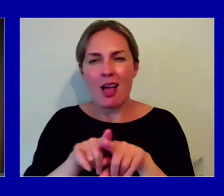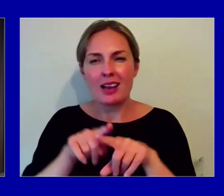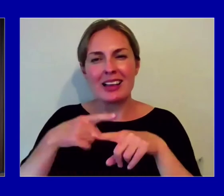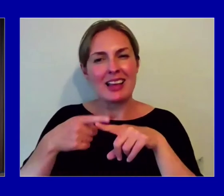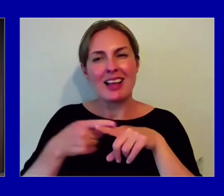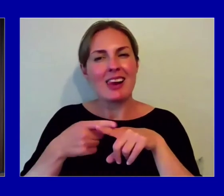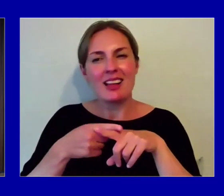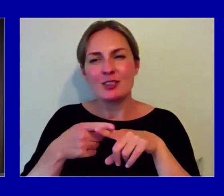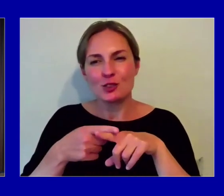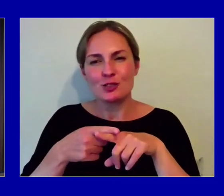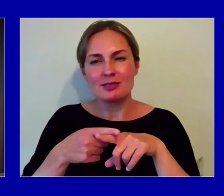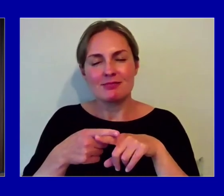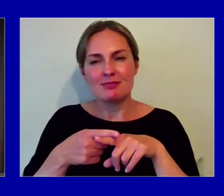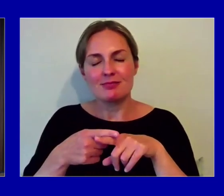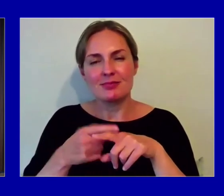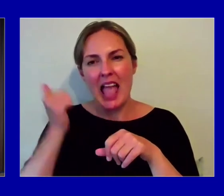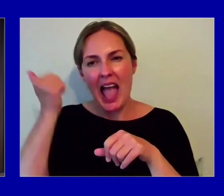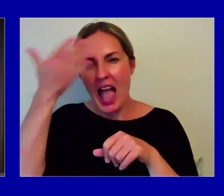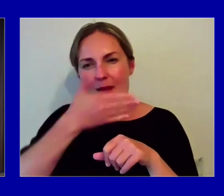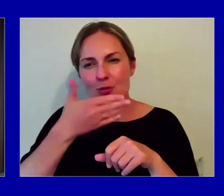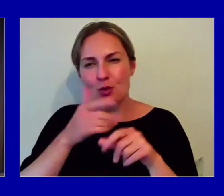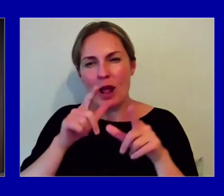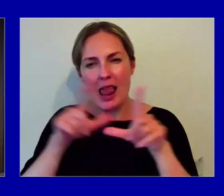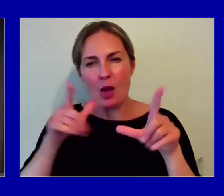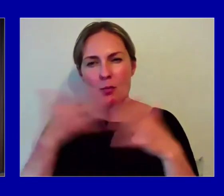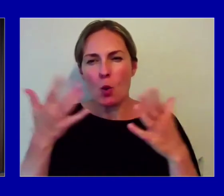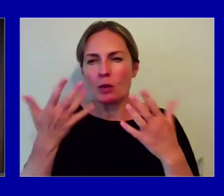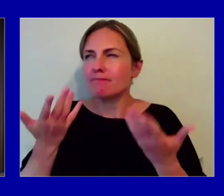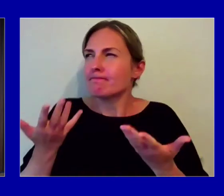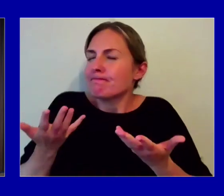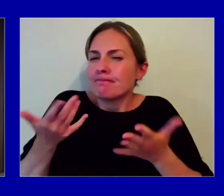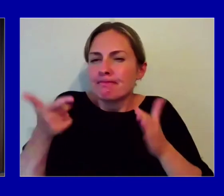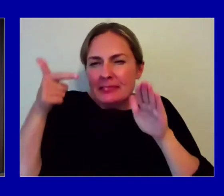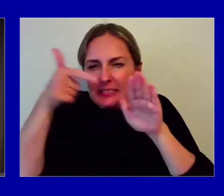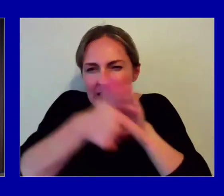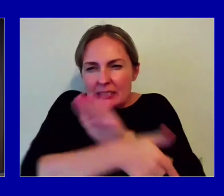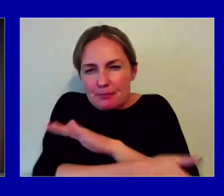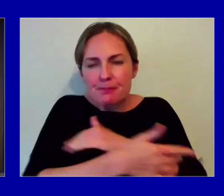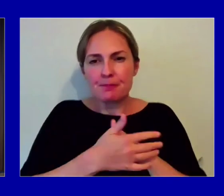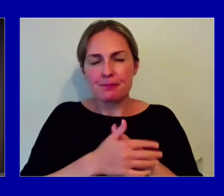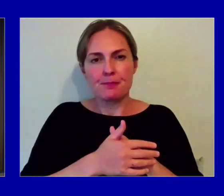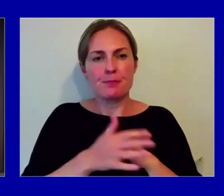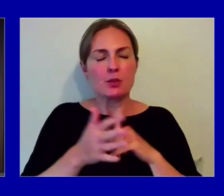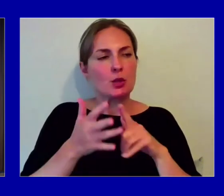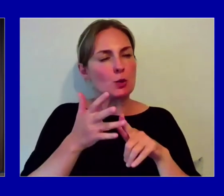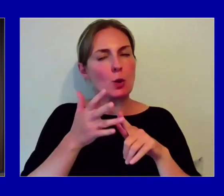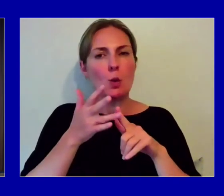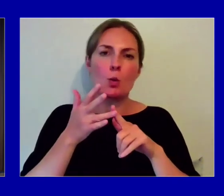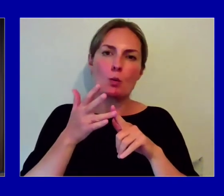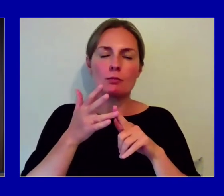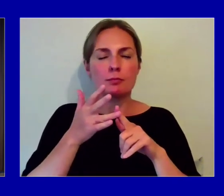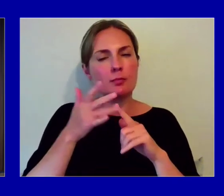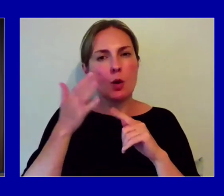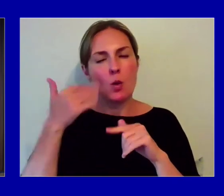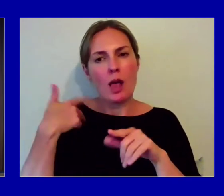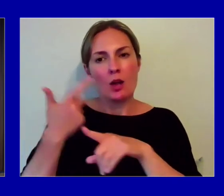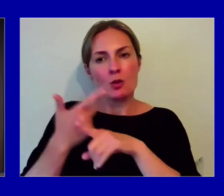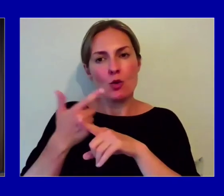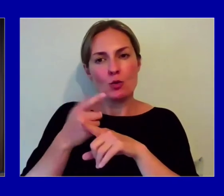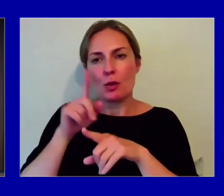And so when I'm looking at language words or I'm talking to people who hold language, uh,